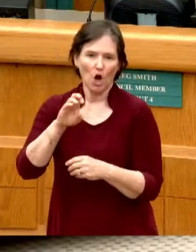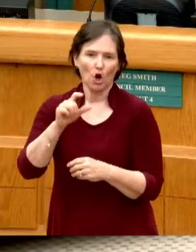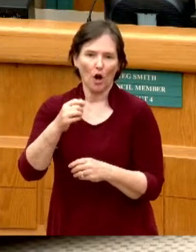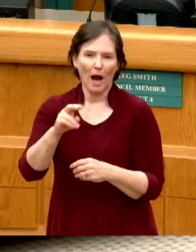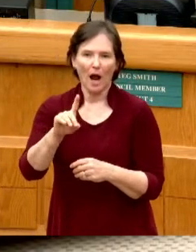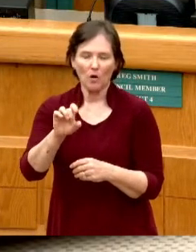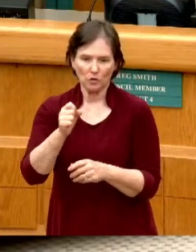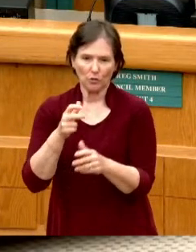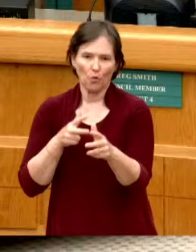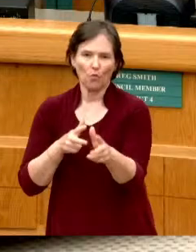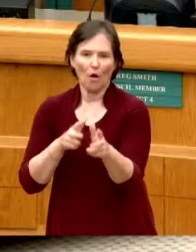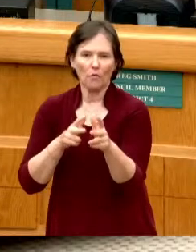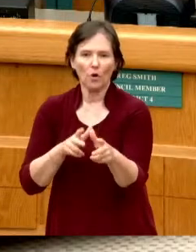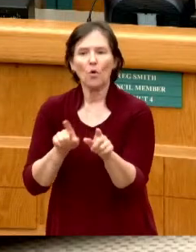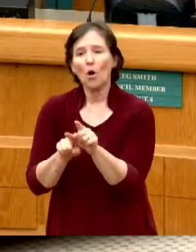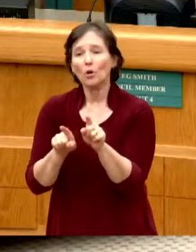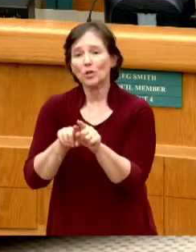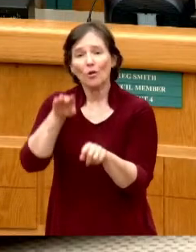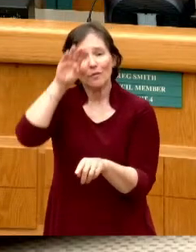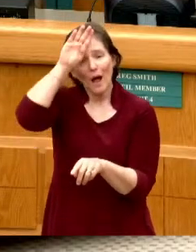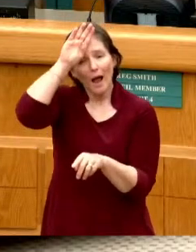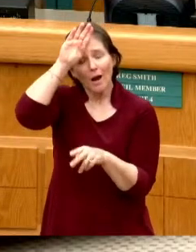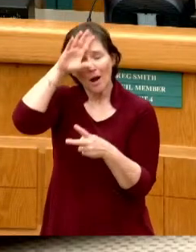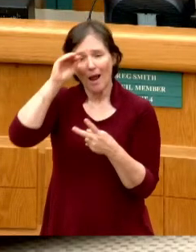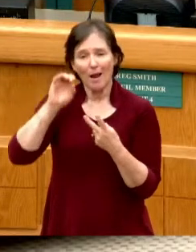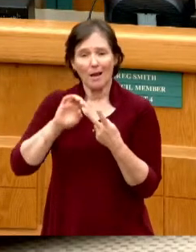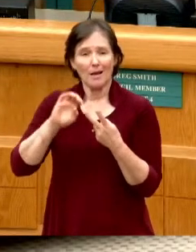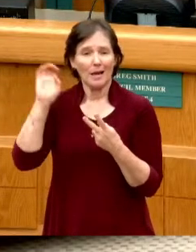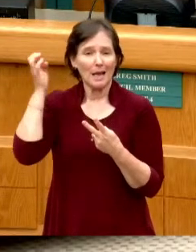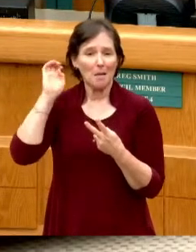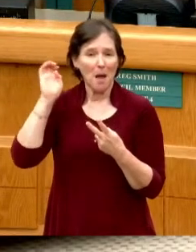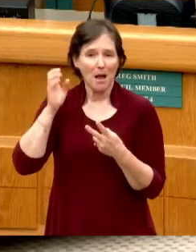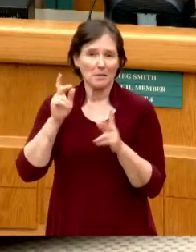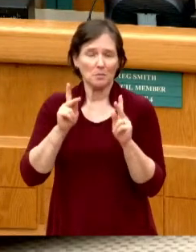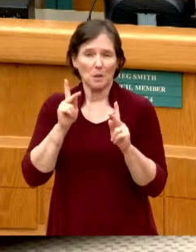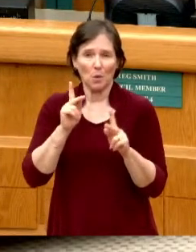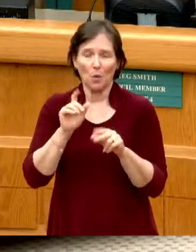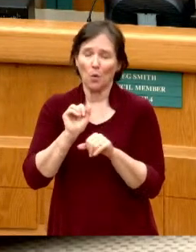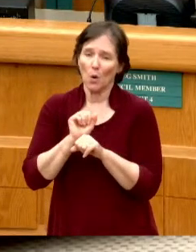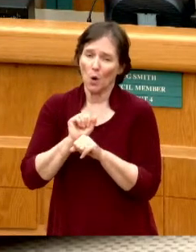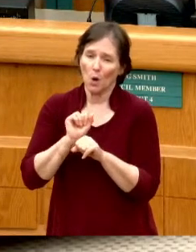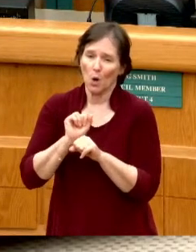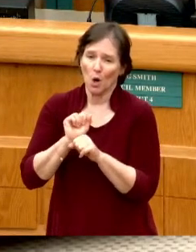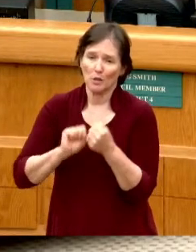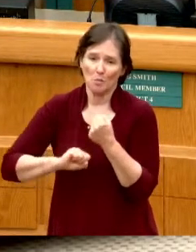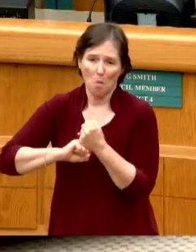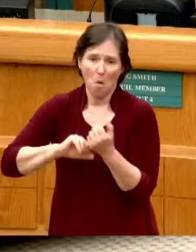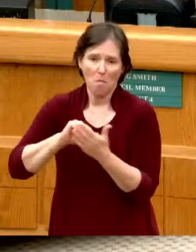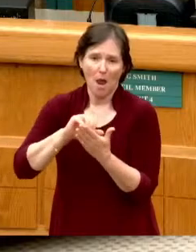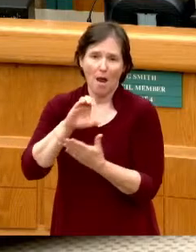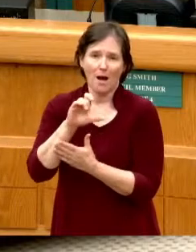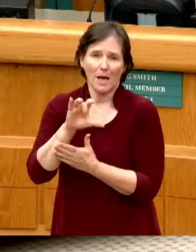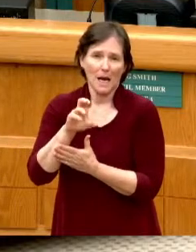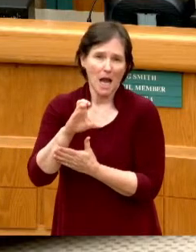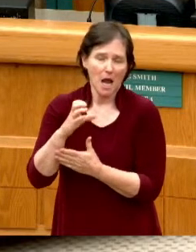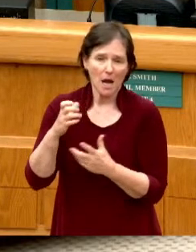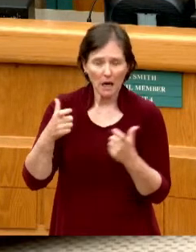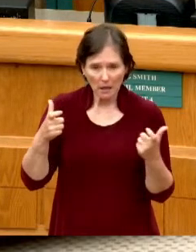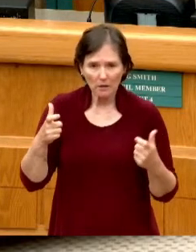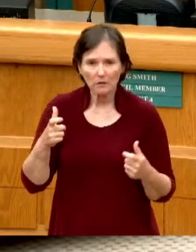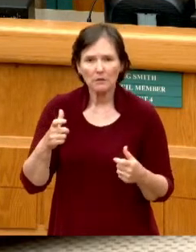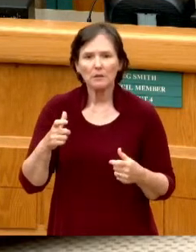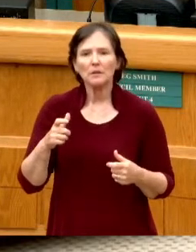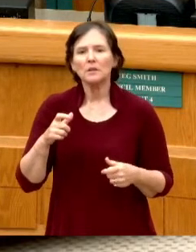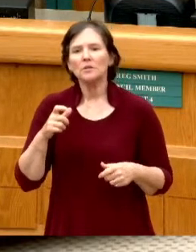our fire and EMS personnel. We are also, as I mentioned earlier, we're monitoring some weather, possible